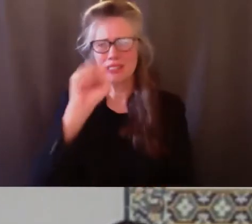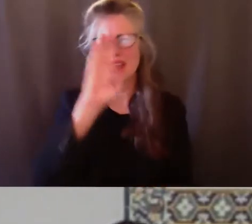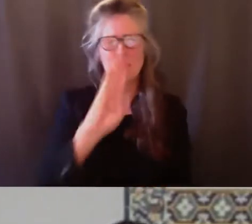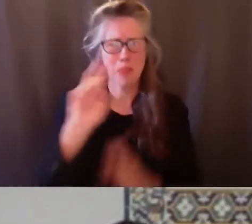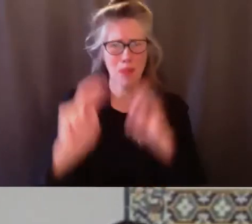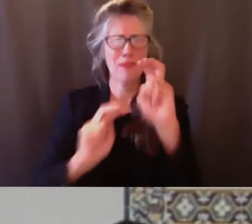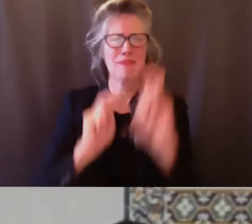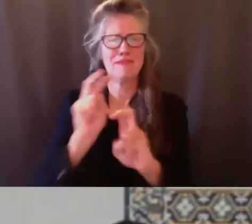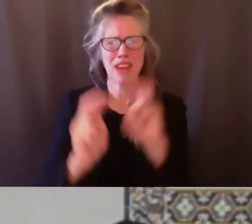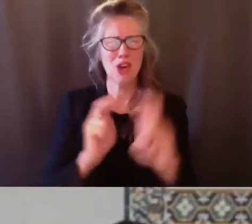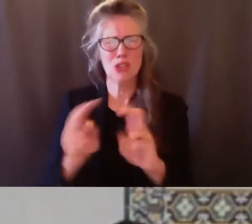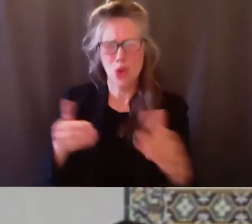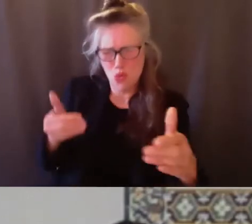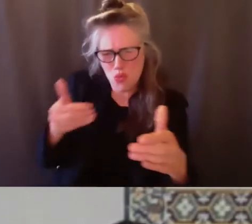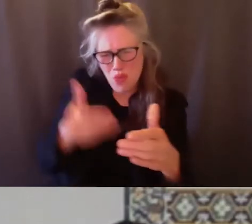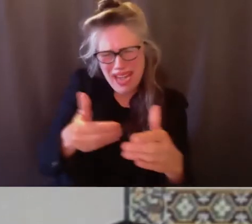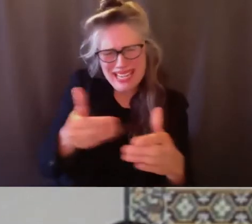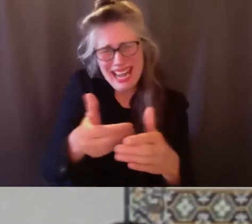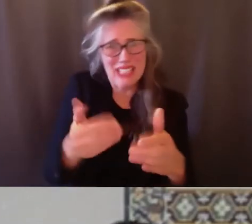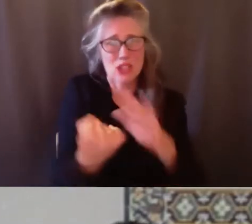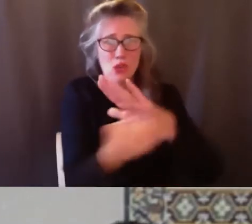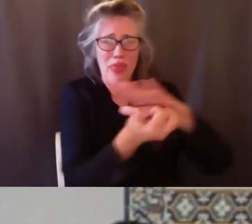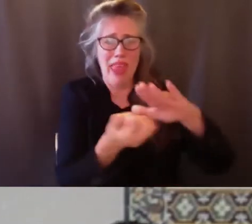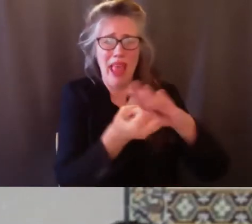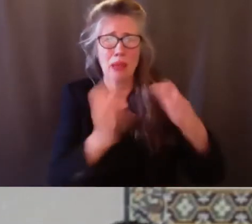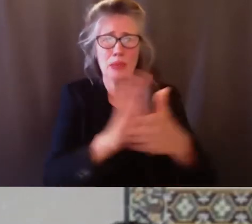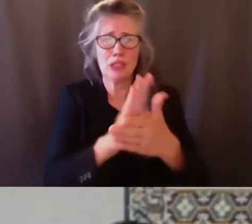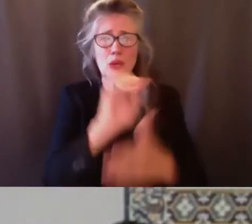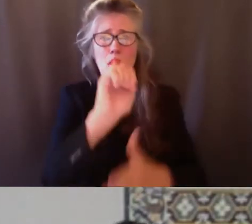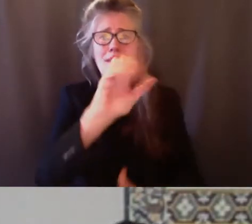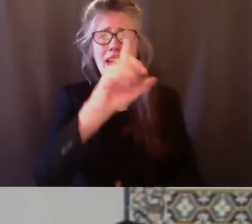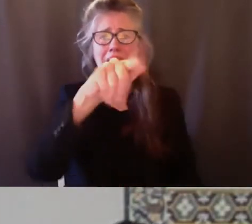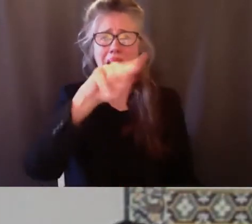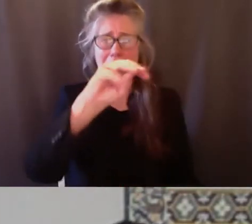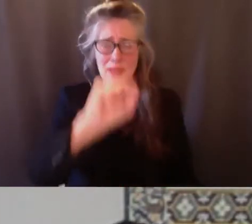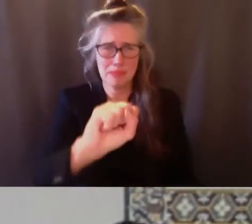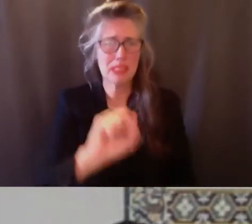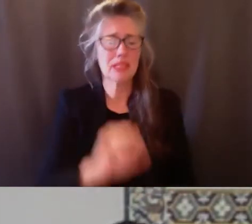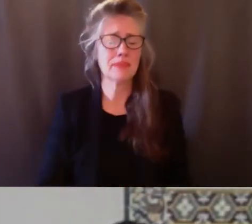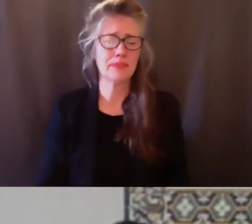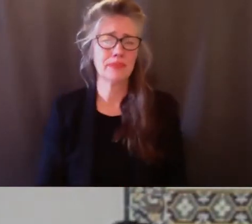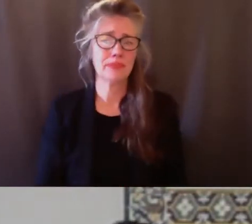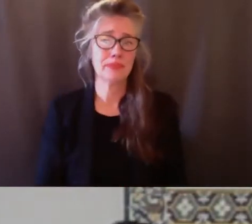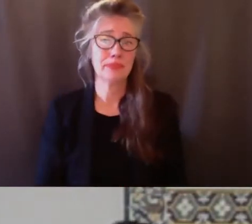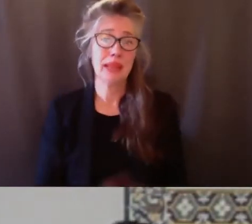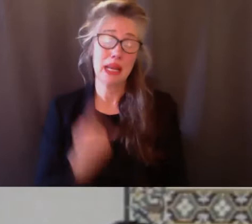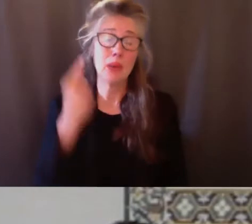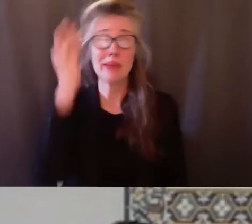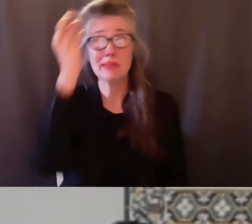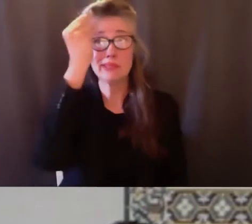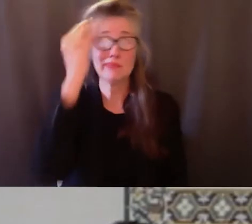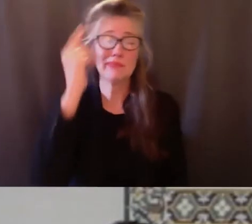So something to think about, because they're right next door. So, So thank you.